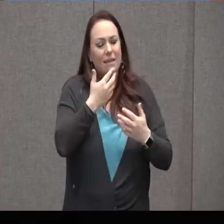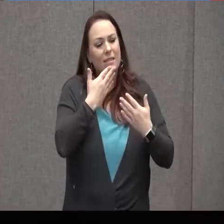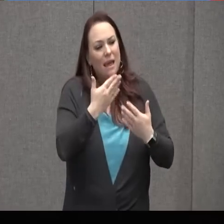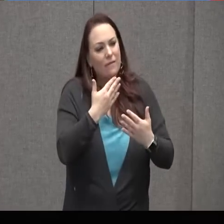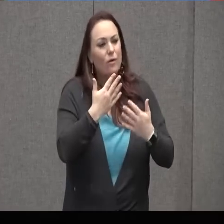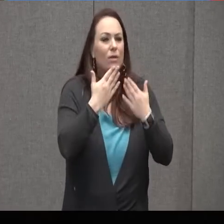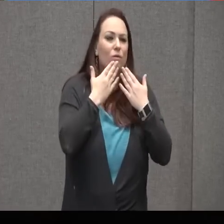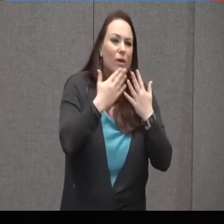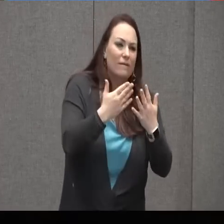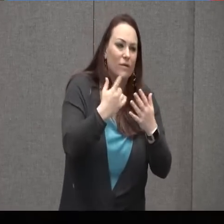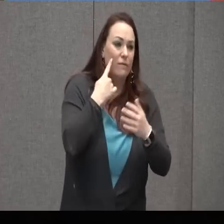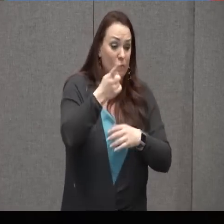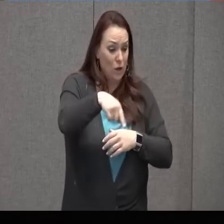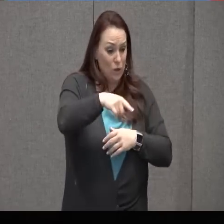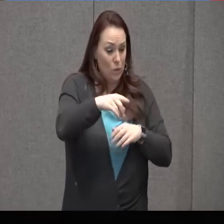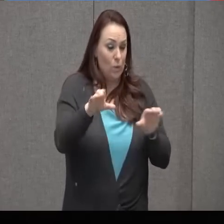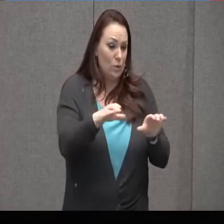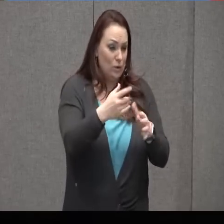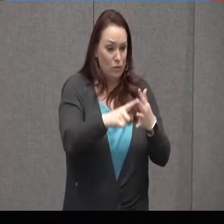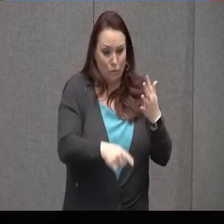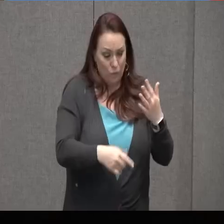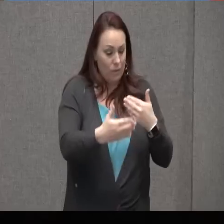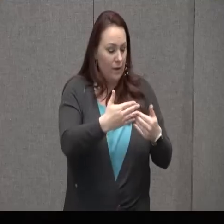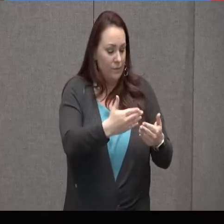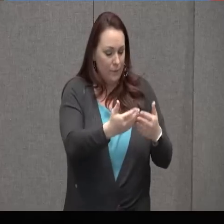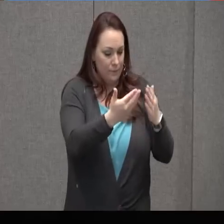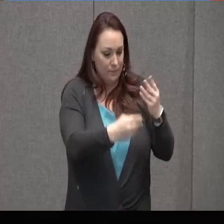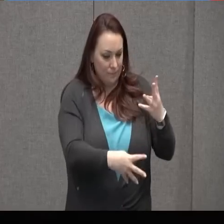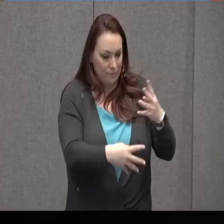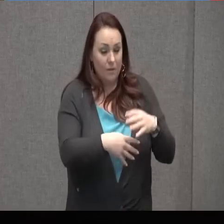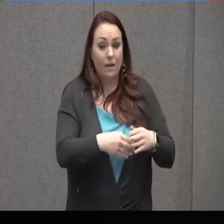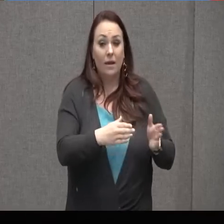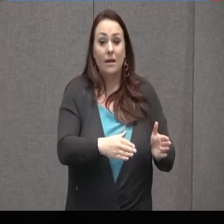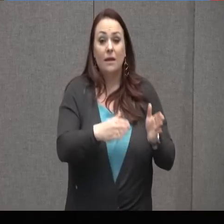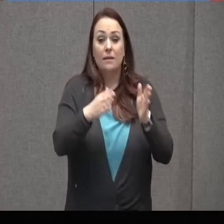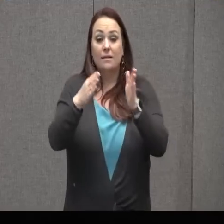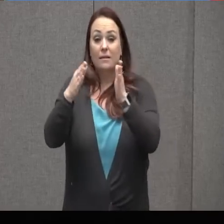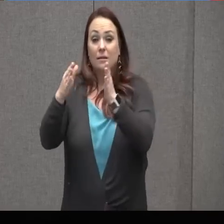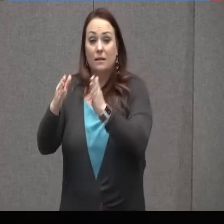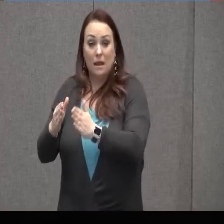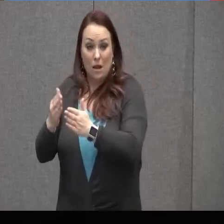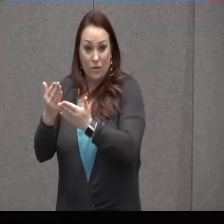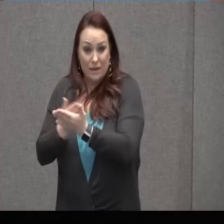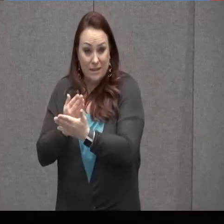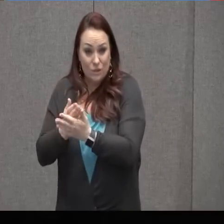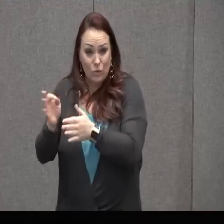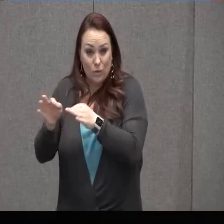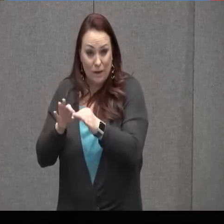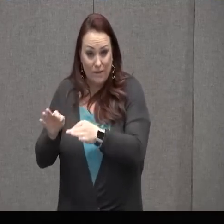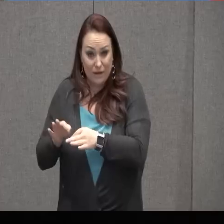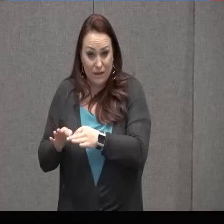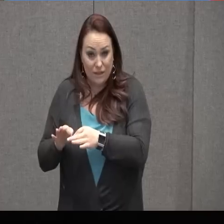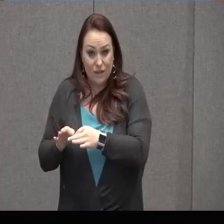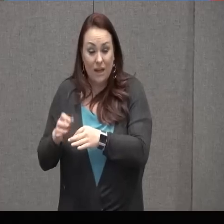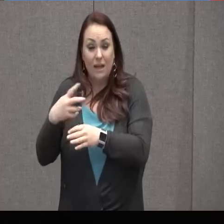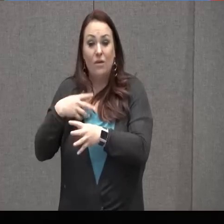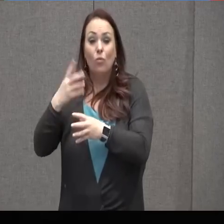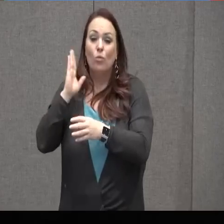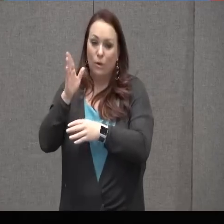or grateful for them. Our next step is to use this new definition in our Freyer